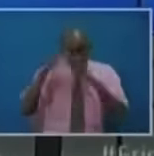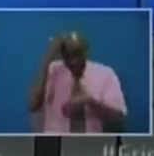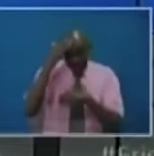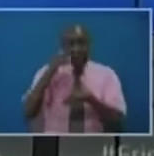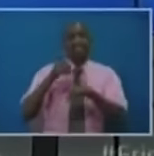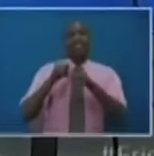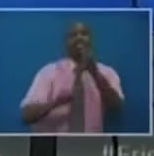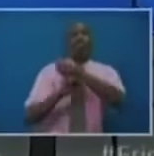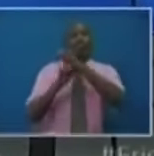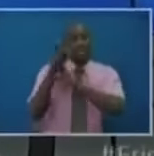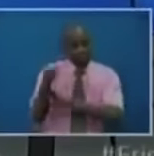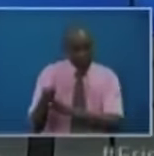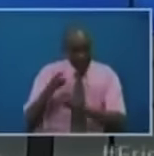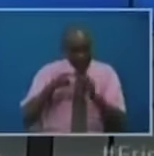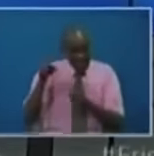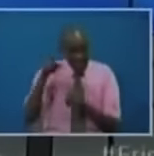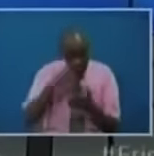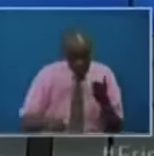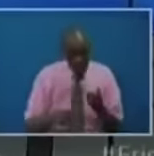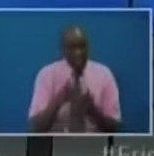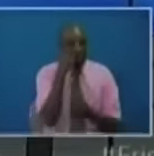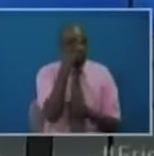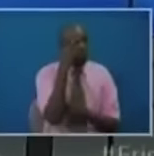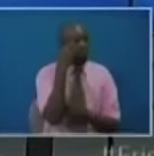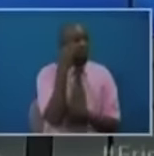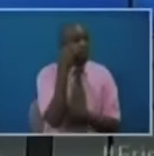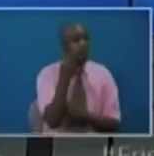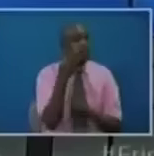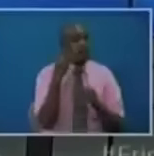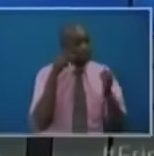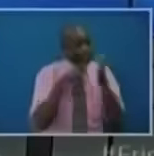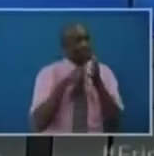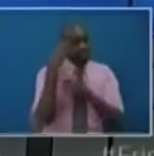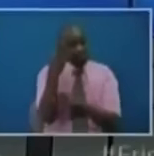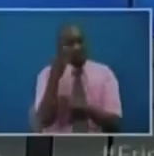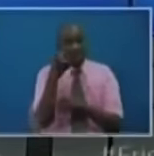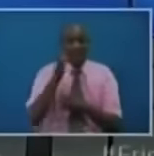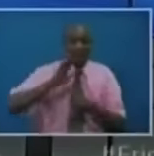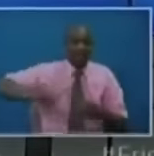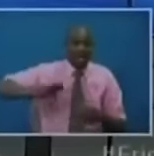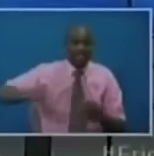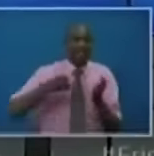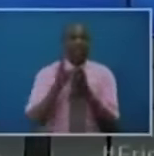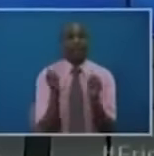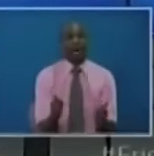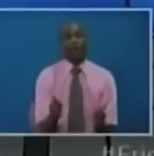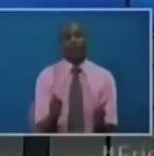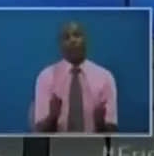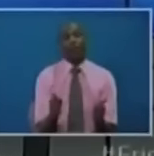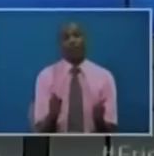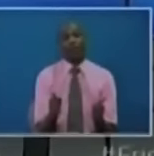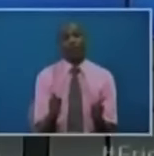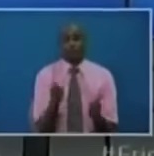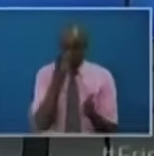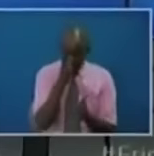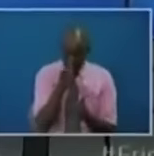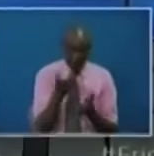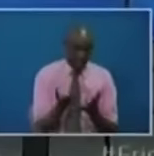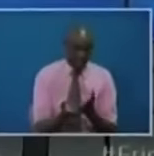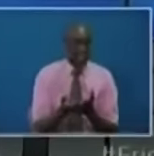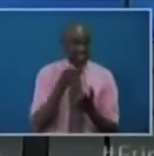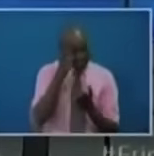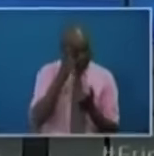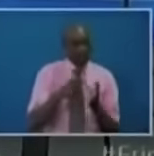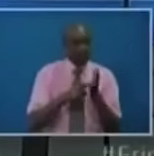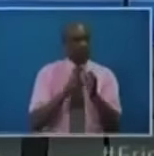the interesting aspect around this is 2.3 million balance owed to universities for MCAs fees. That's just some of the